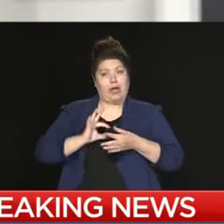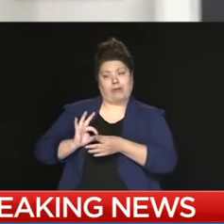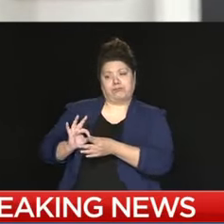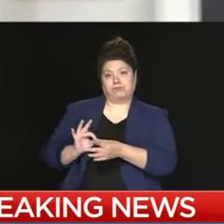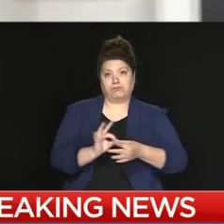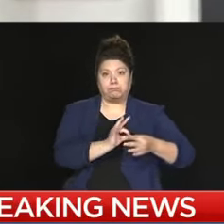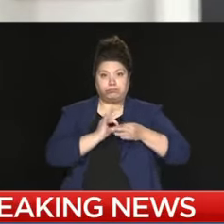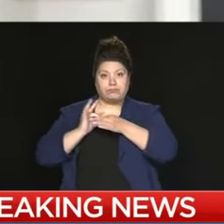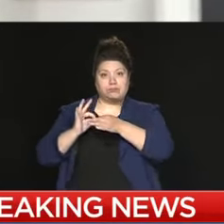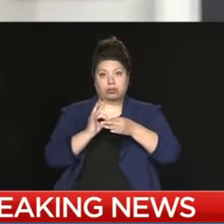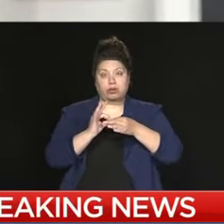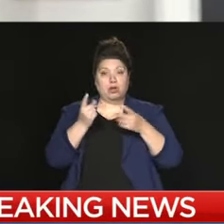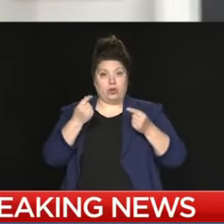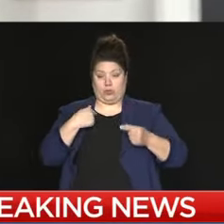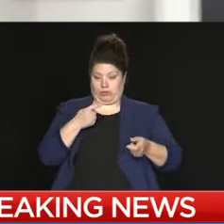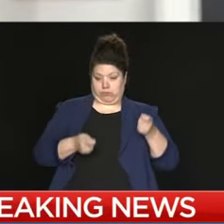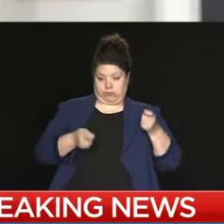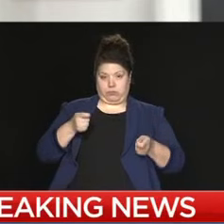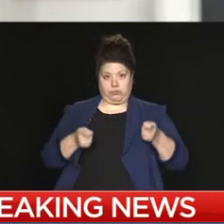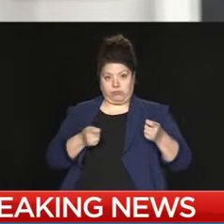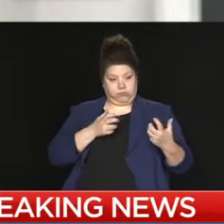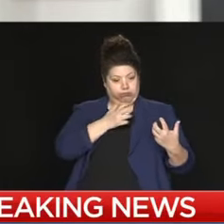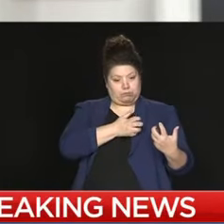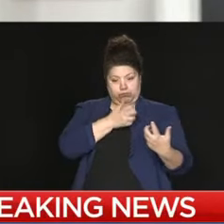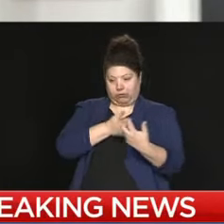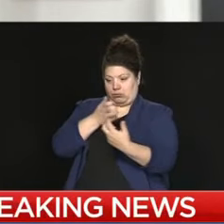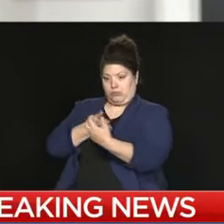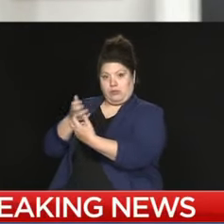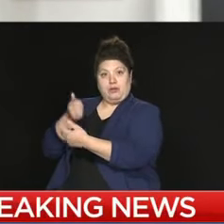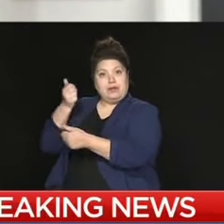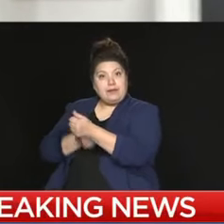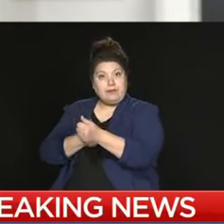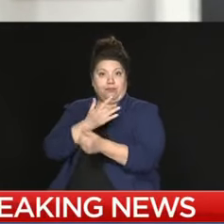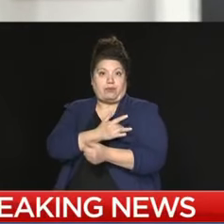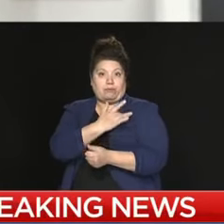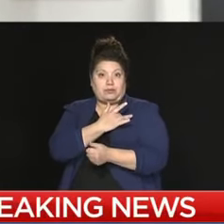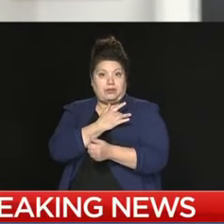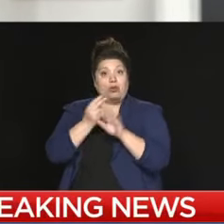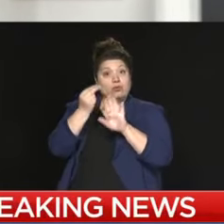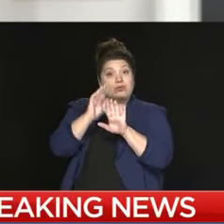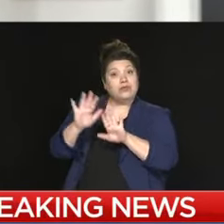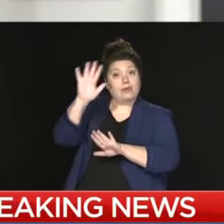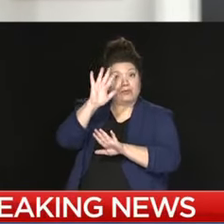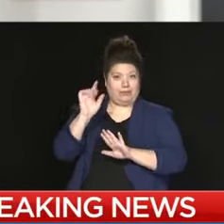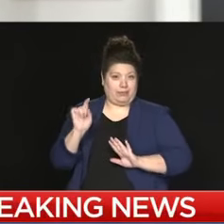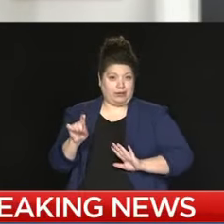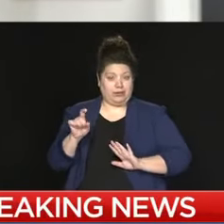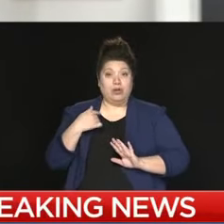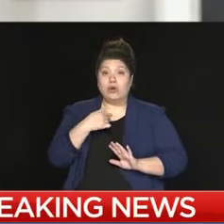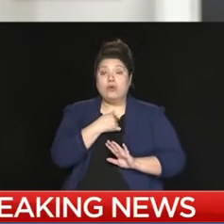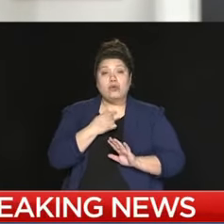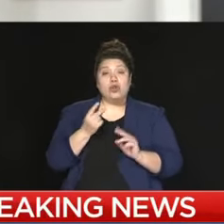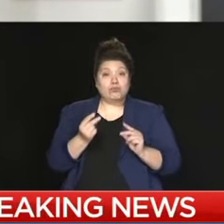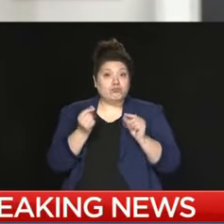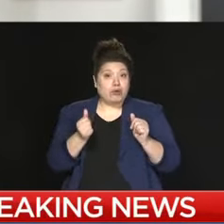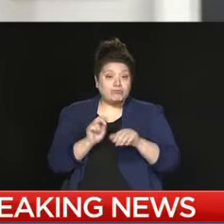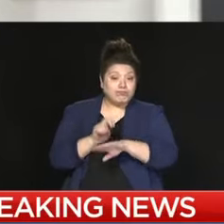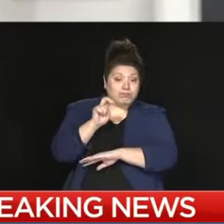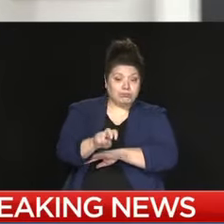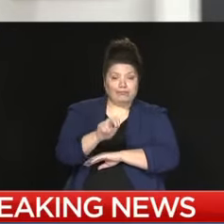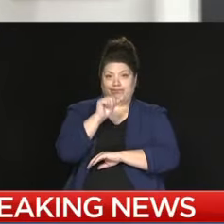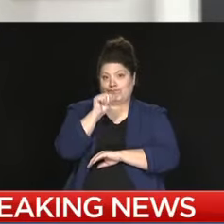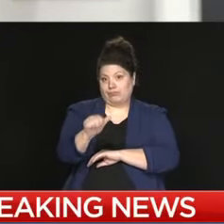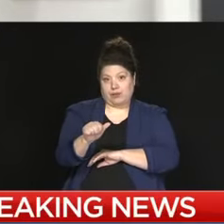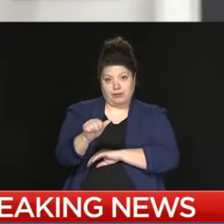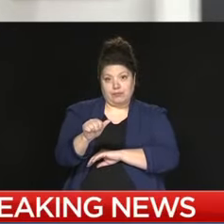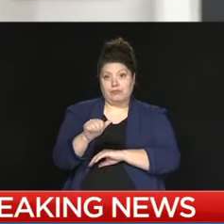and challenges of each province and territory. But I want to be clear that getting back to normal will not happen overnight.